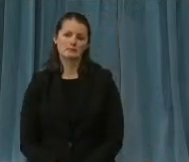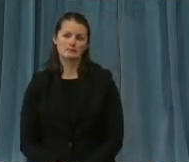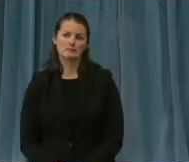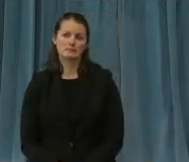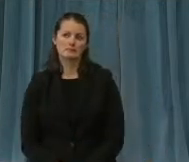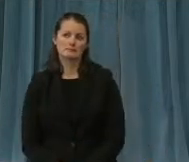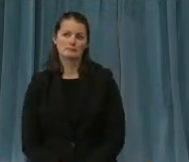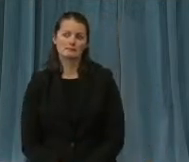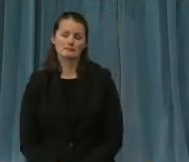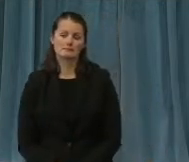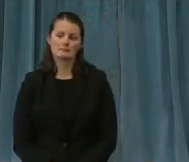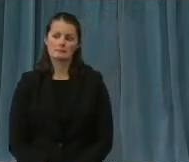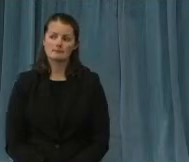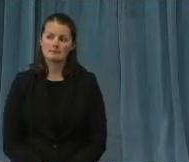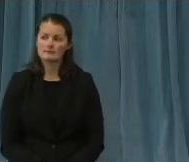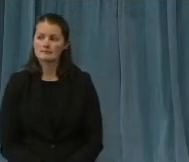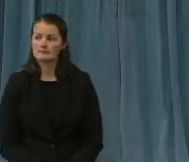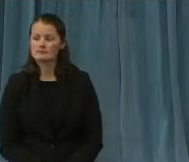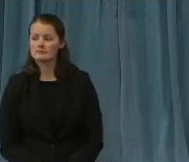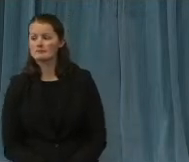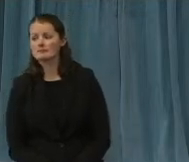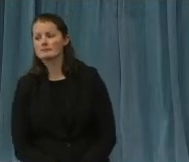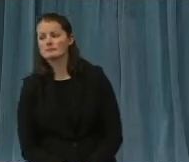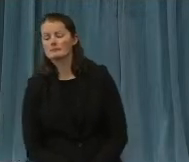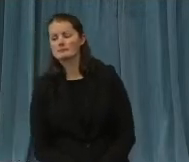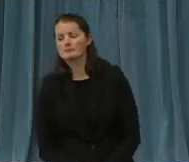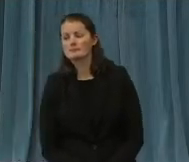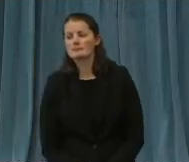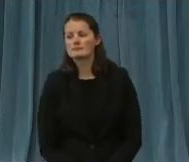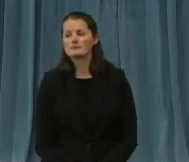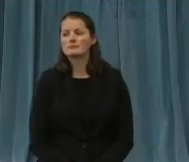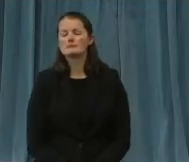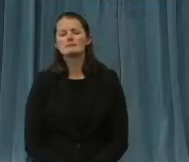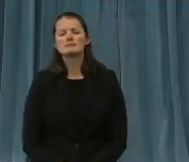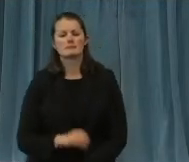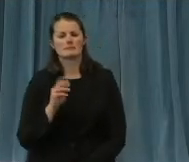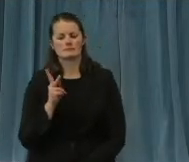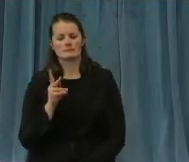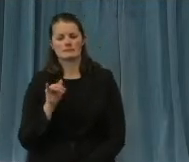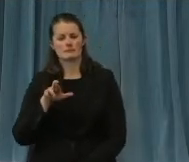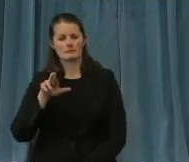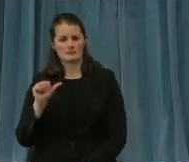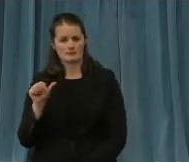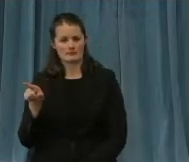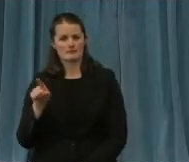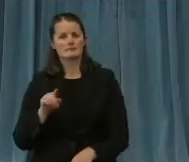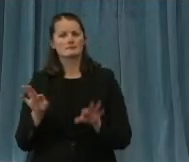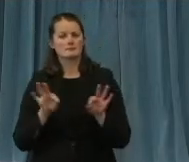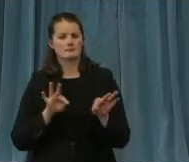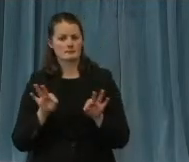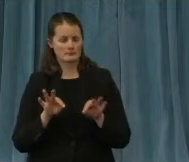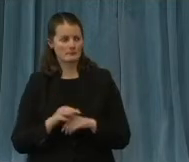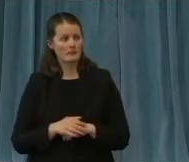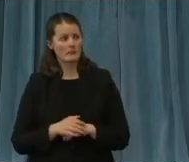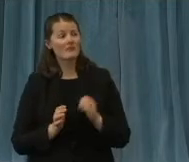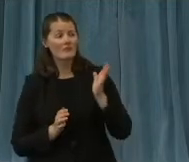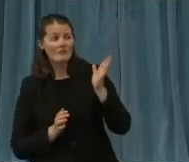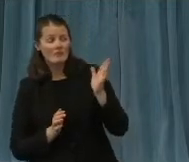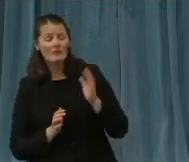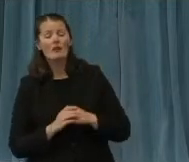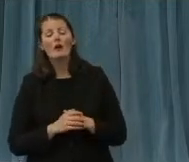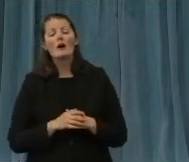Thanks, Melissa. So this slide is kind of going back to the models that I had referenced earlier. There's a couple